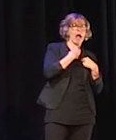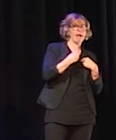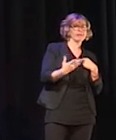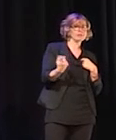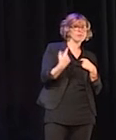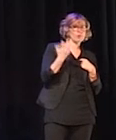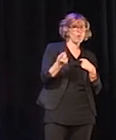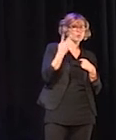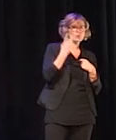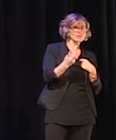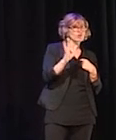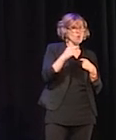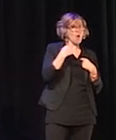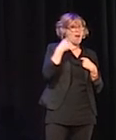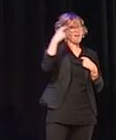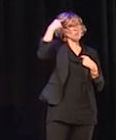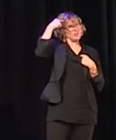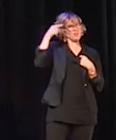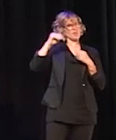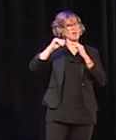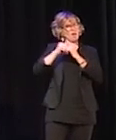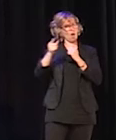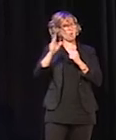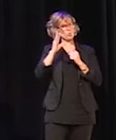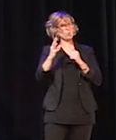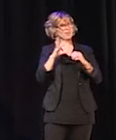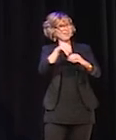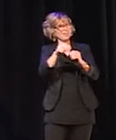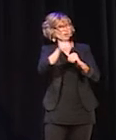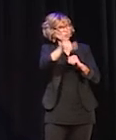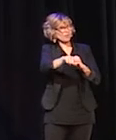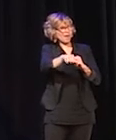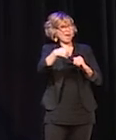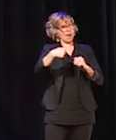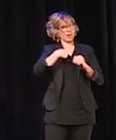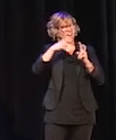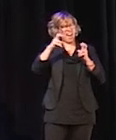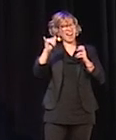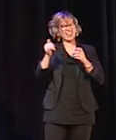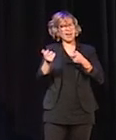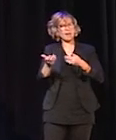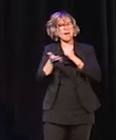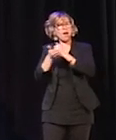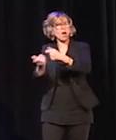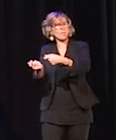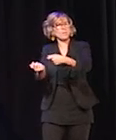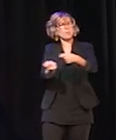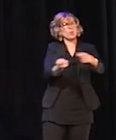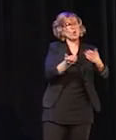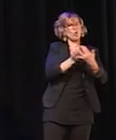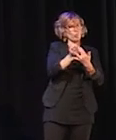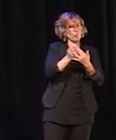I understand how you may be engaging with this, so I'm going to reach out a hand and pull you through. And so it's a little bit different. It's more like a